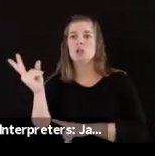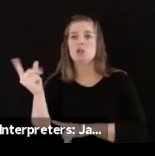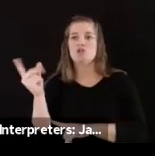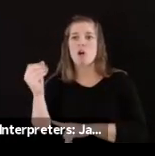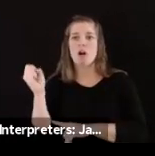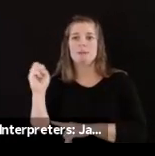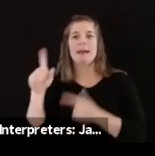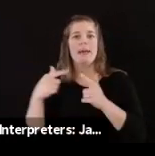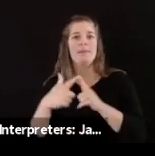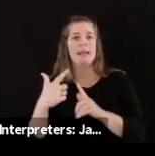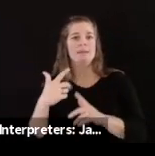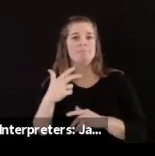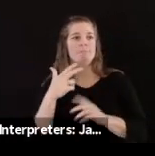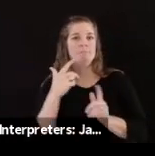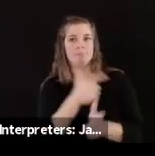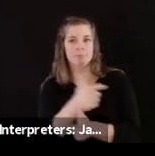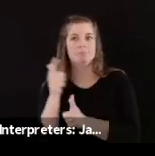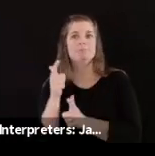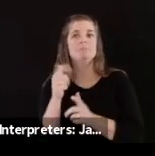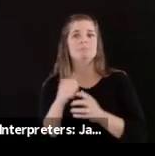The Soweto Uprising ended in tragedy.